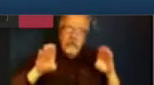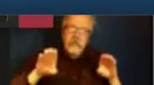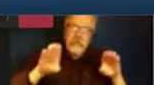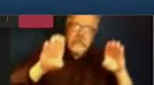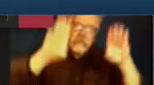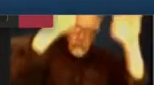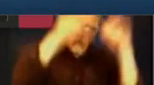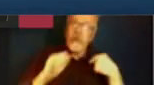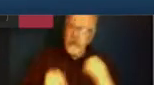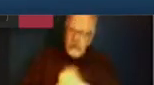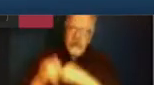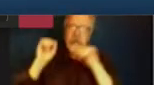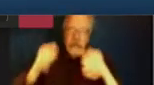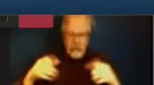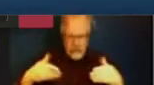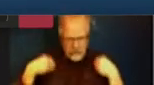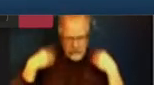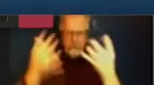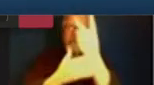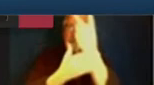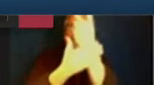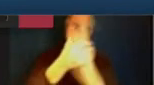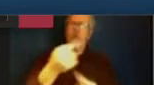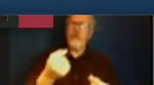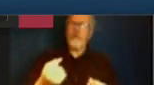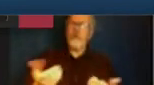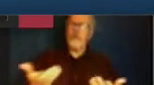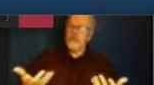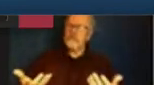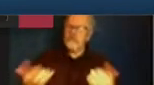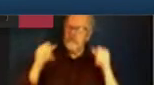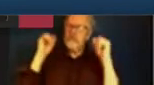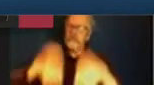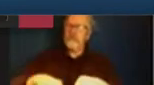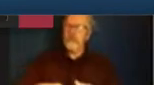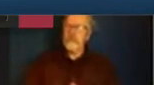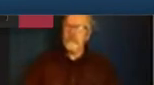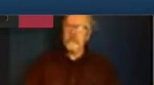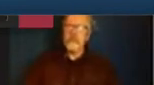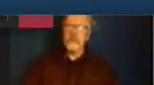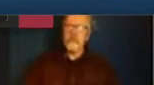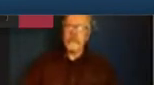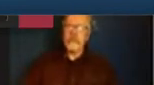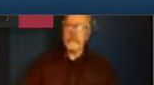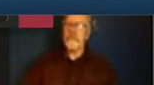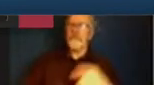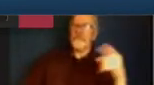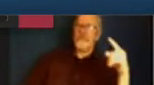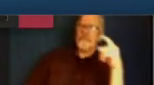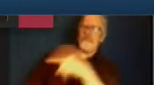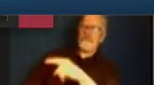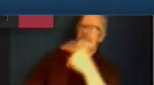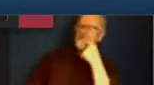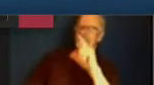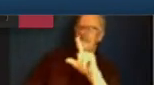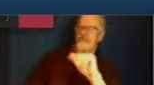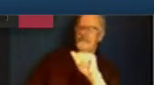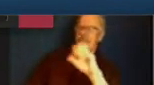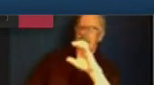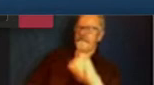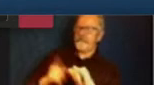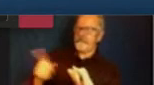Just briefly, maybe this is a question for Lacey. Given that people are getting exposure notifications on their phone left and right